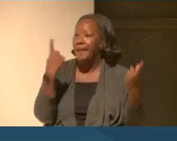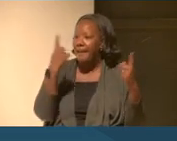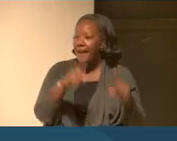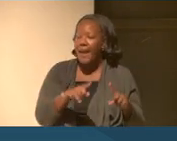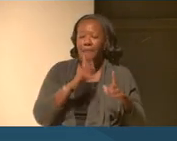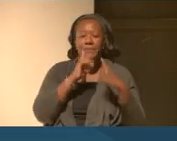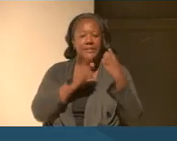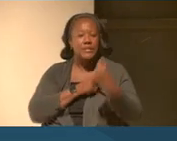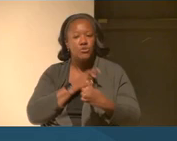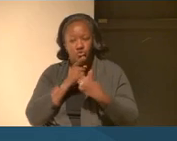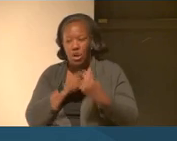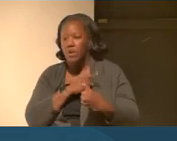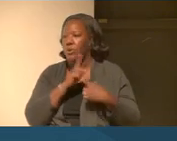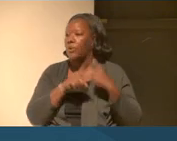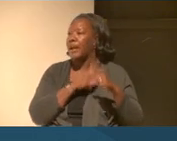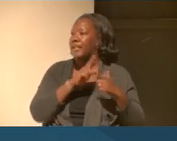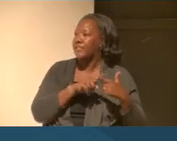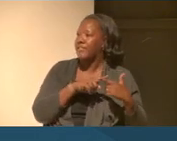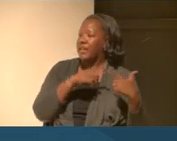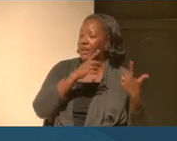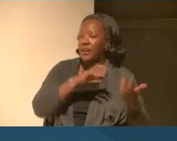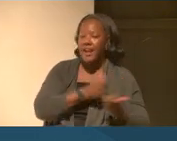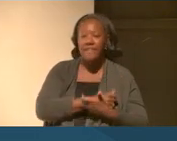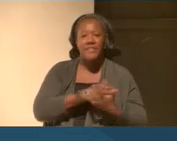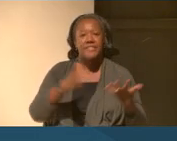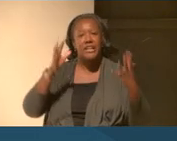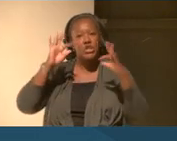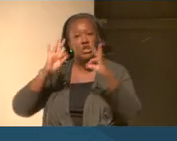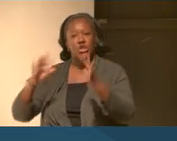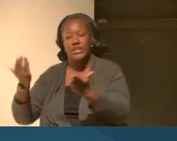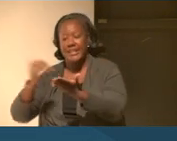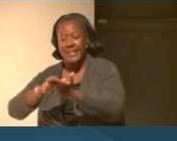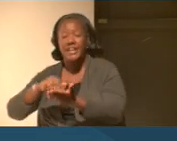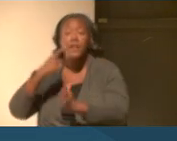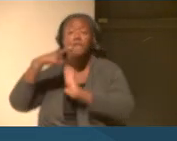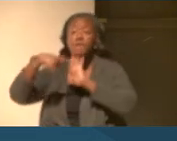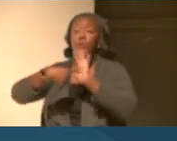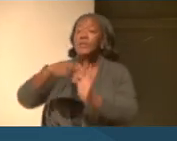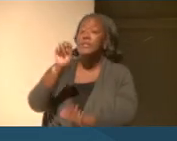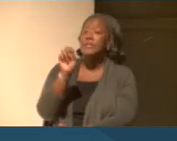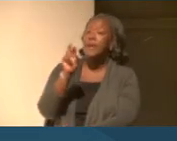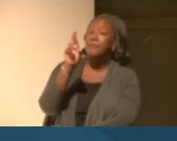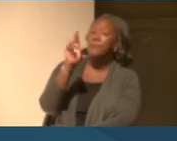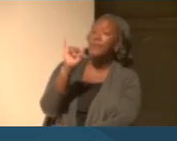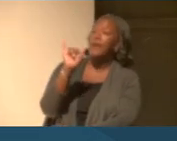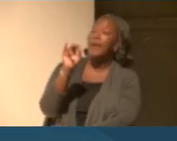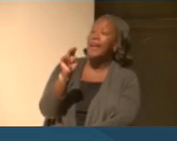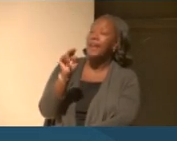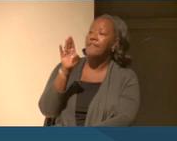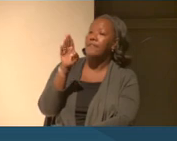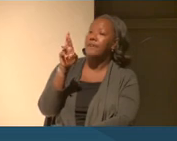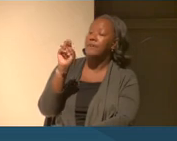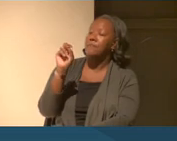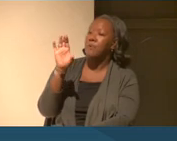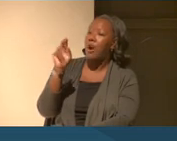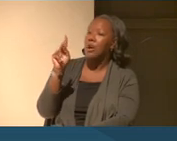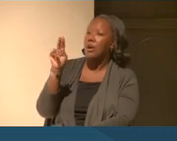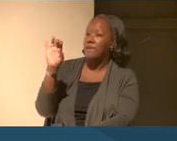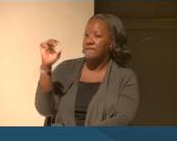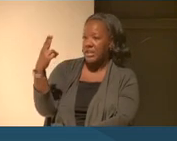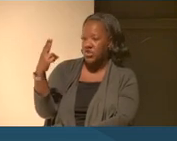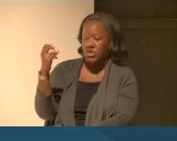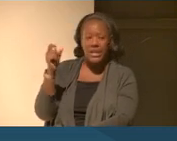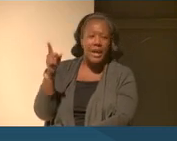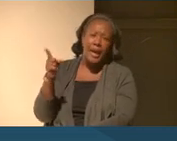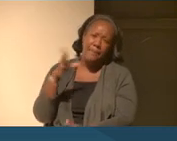at the end, come out, and everything is good again. So Aaron Brockovich, for example, is a movie. I mean, Hollywood knows the hero's journey. That's how